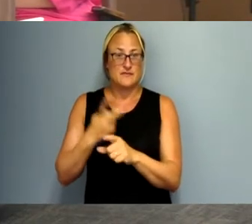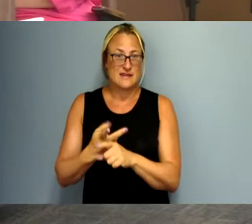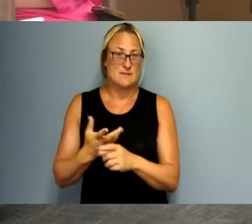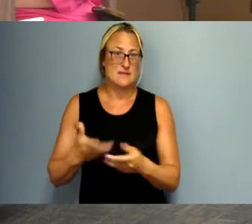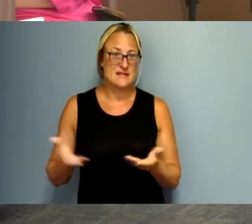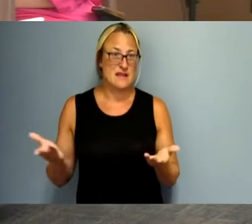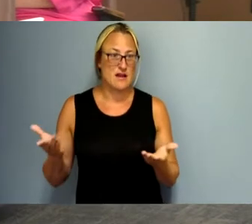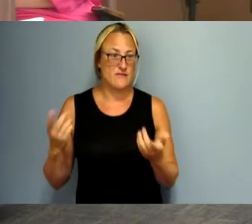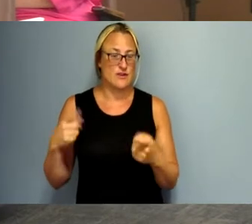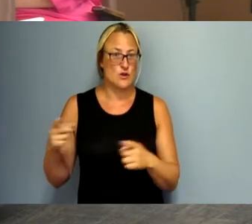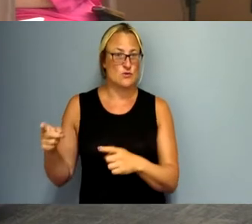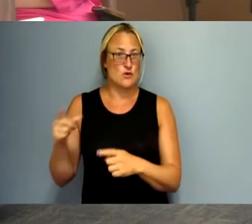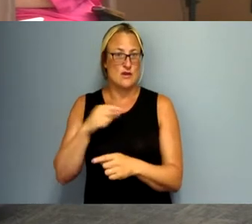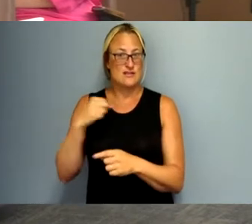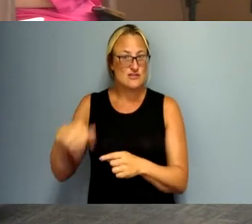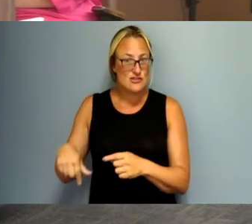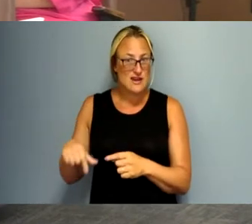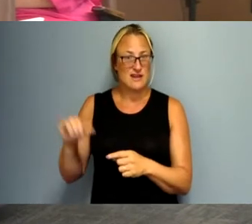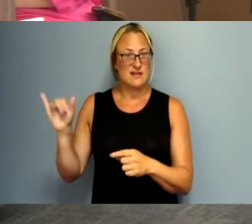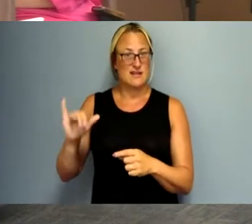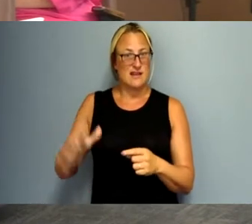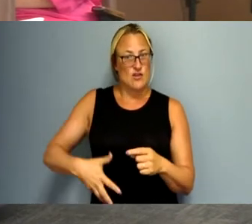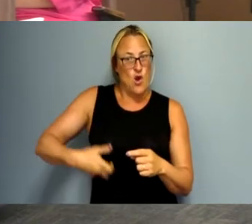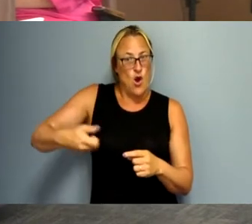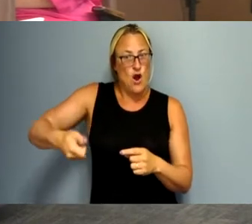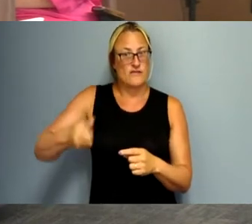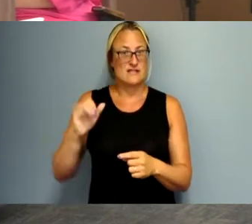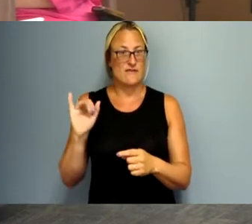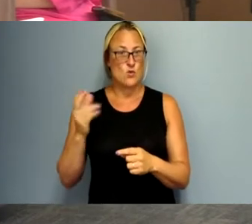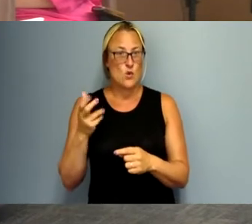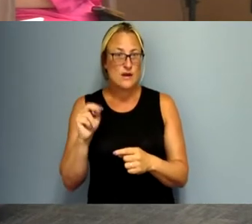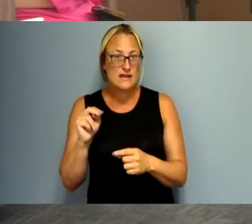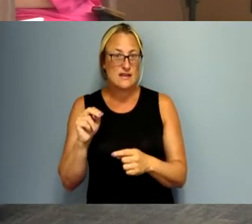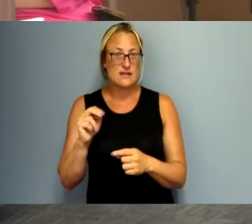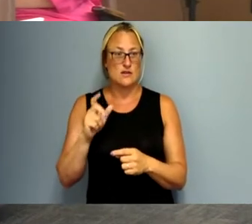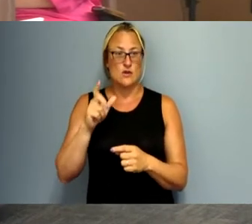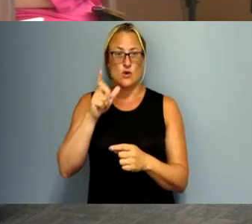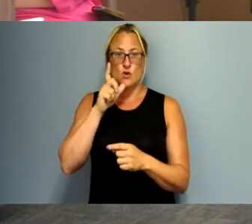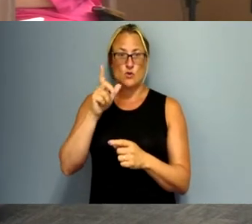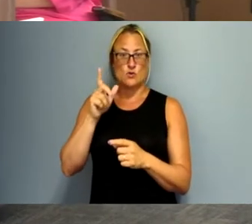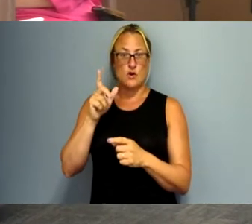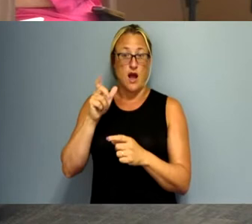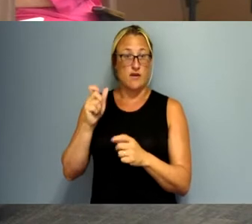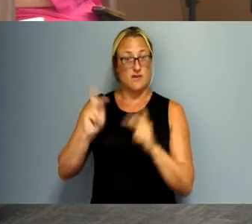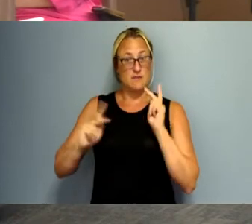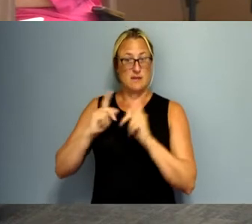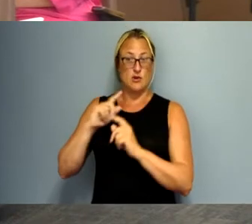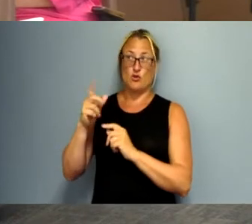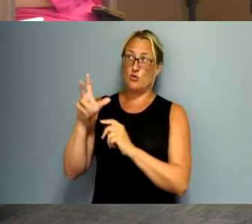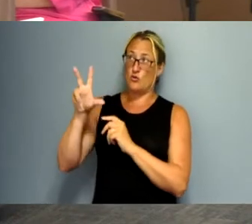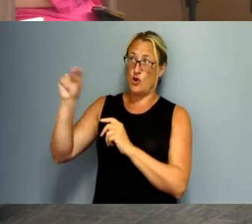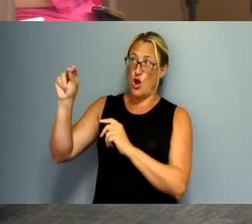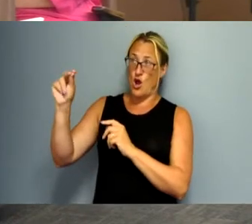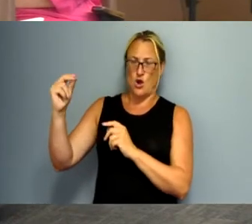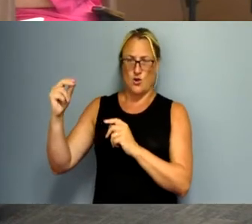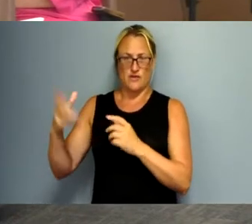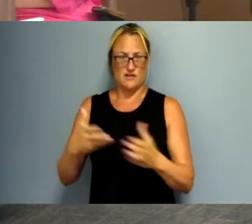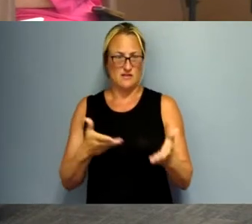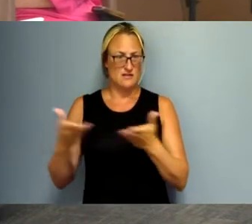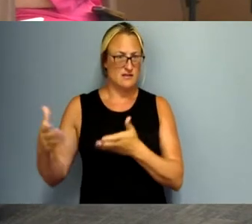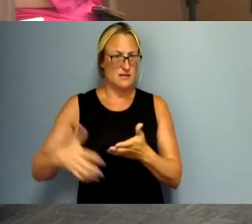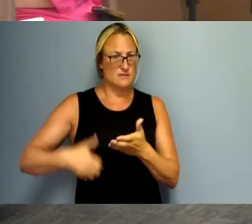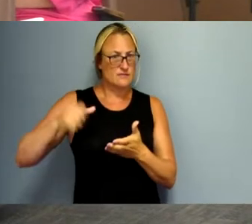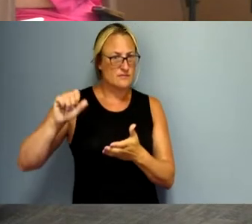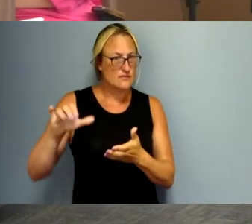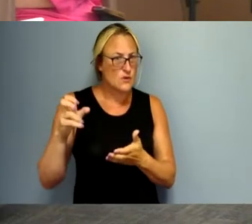on in China, like the harvesting of organs of people who dissent, like the type of things with the January 6th,